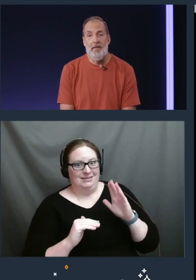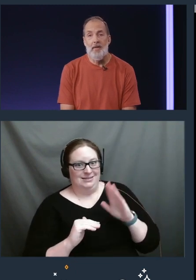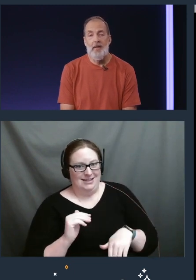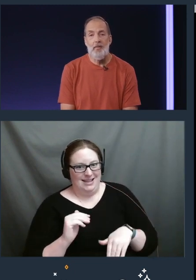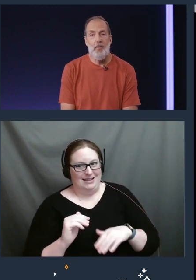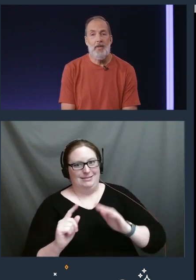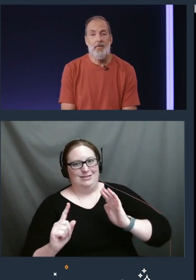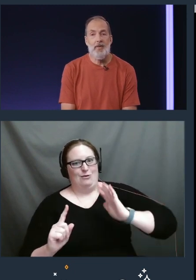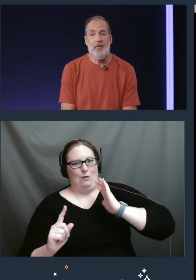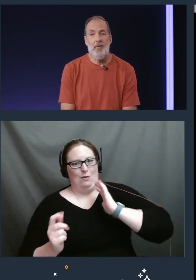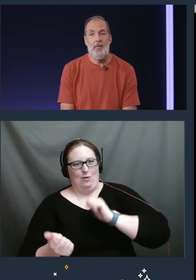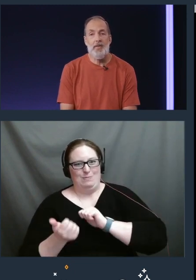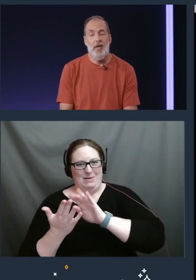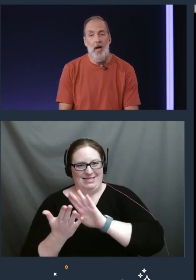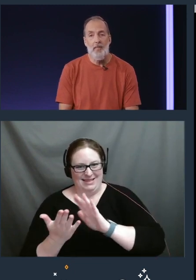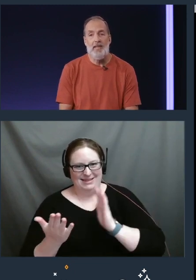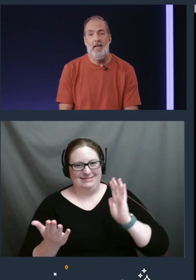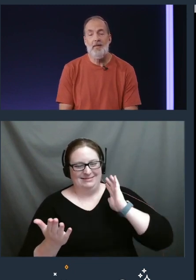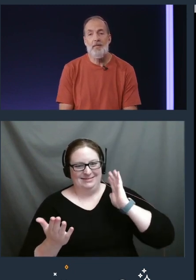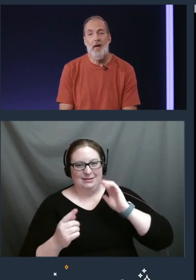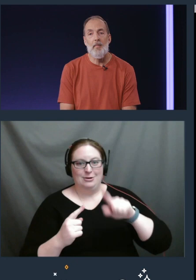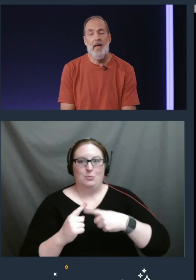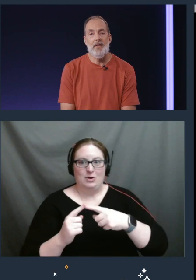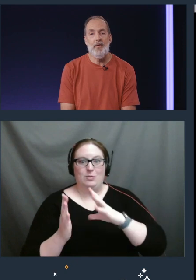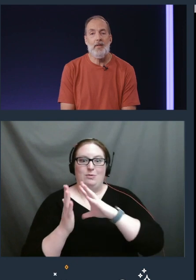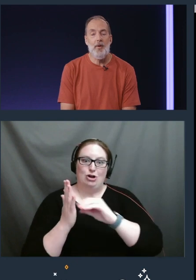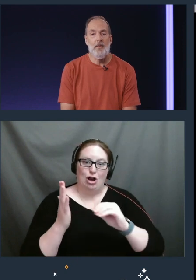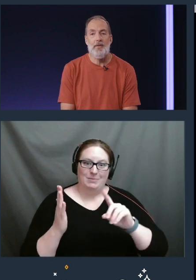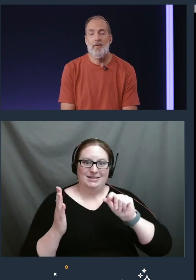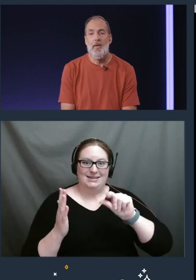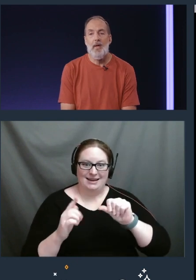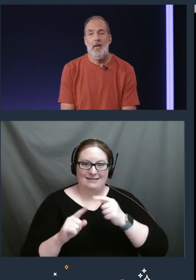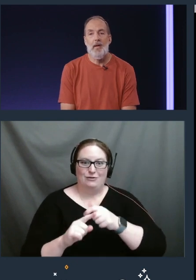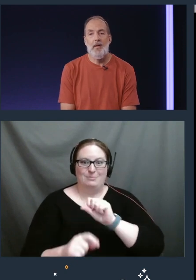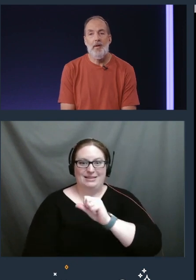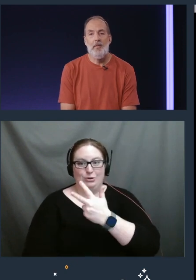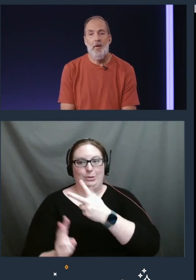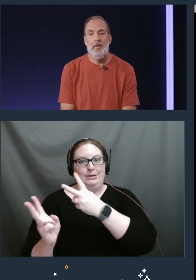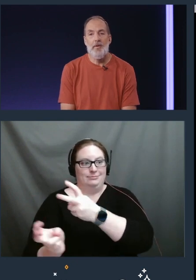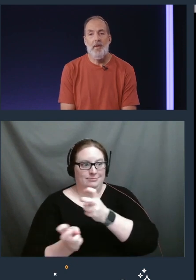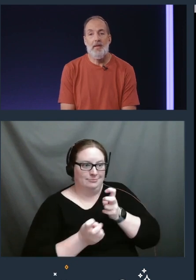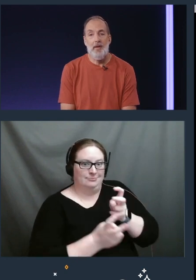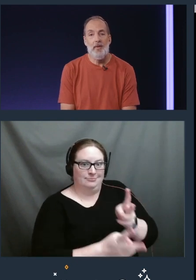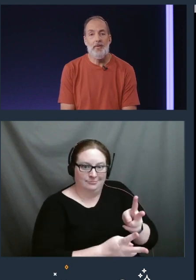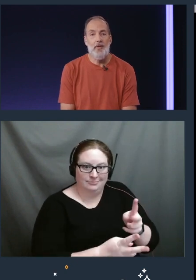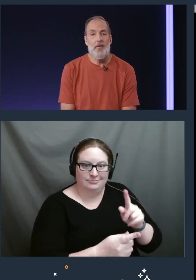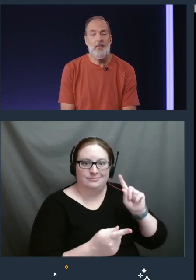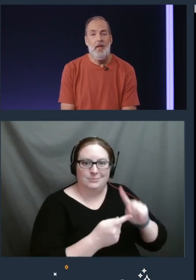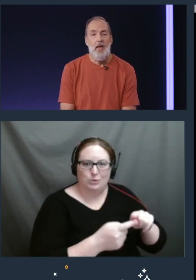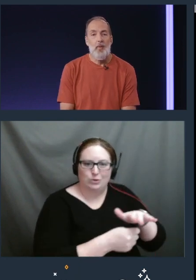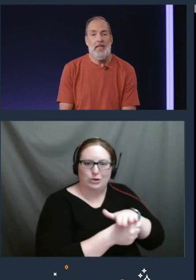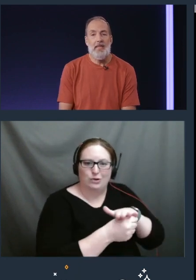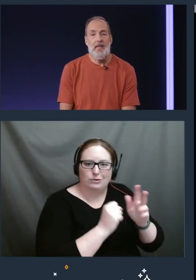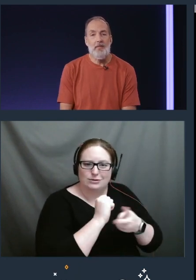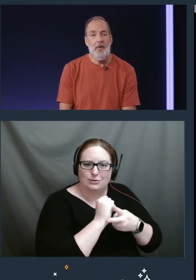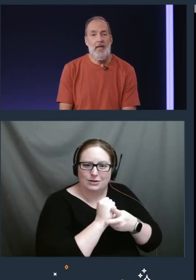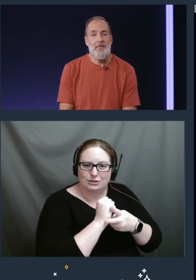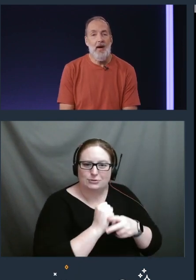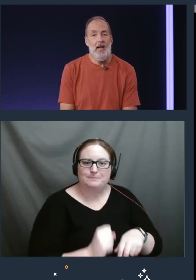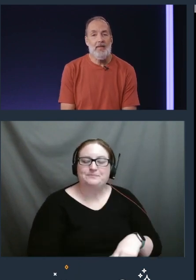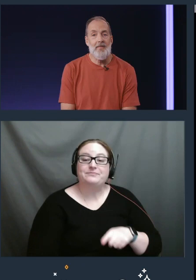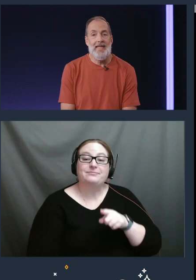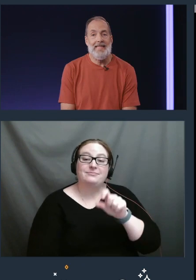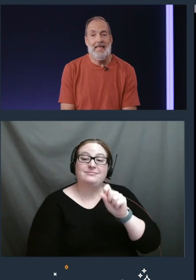old method that we used to use when we just copied data from S3 over to the local storage. We can see that the